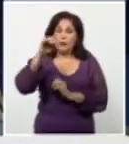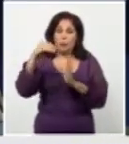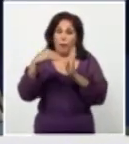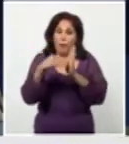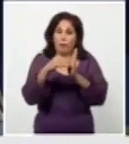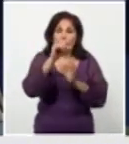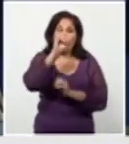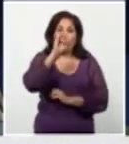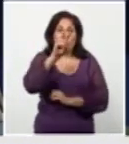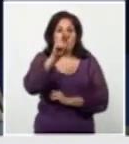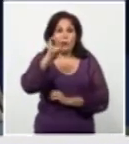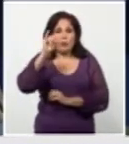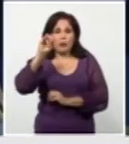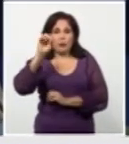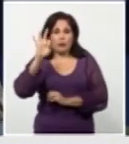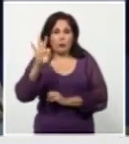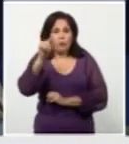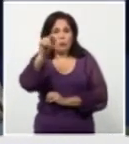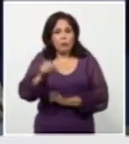7.069.278 casos.